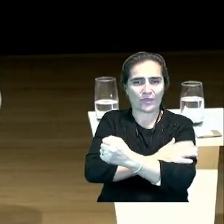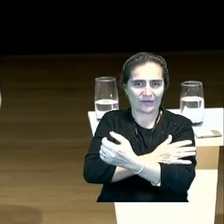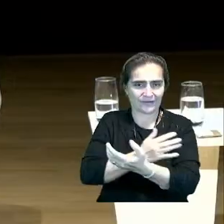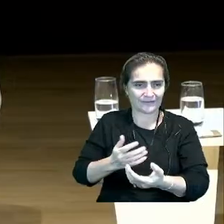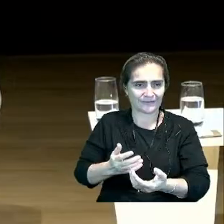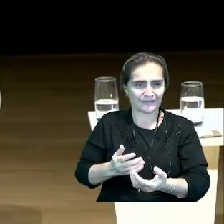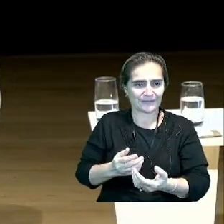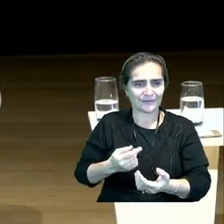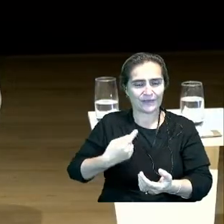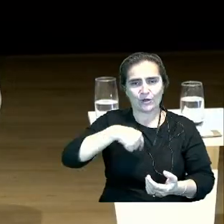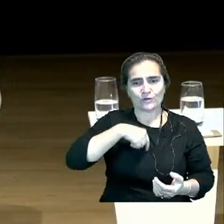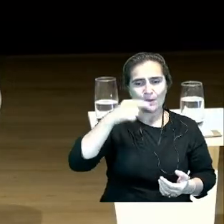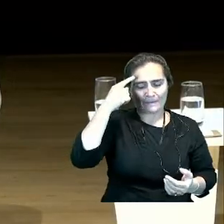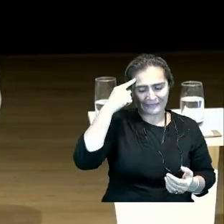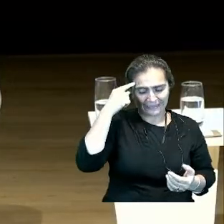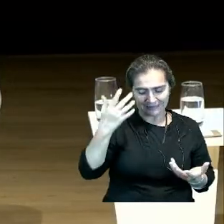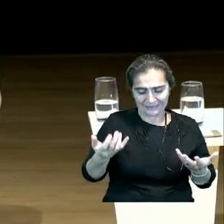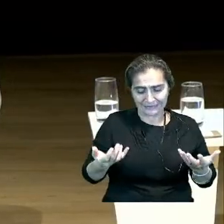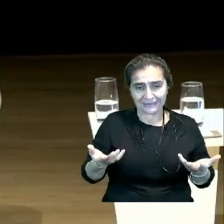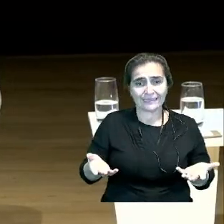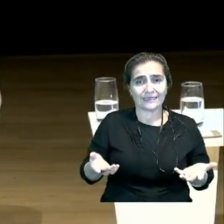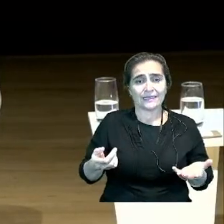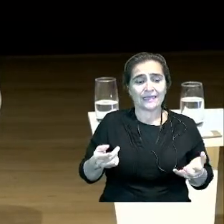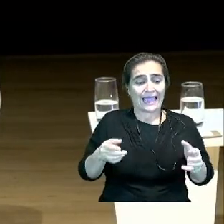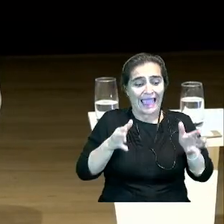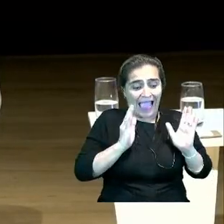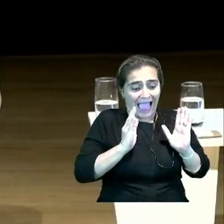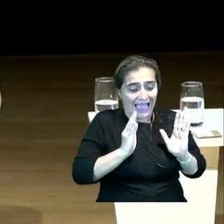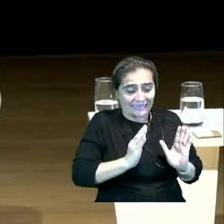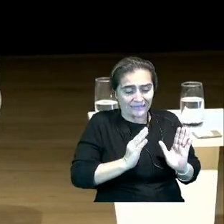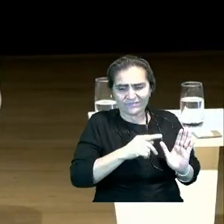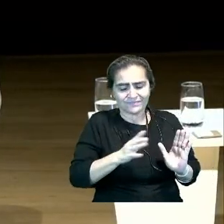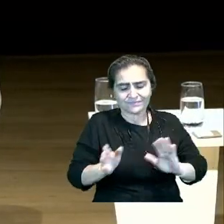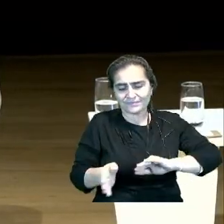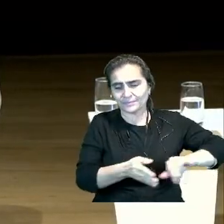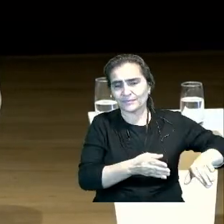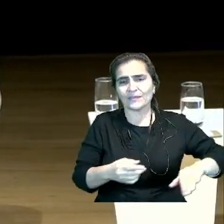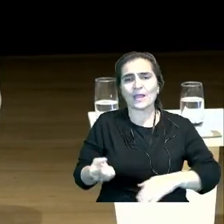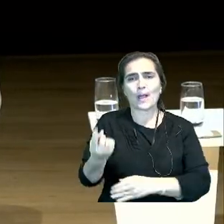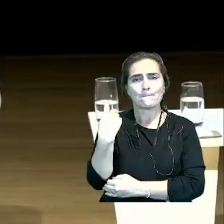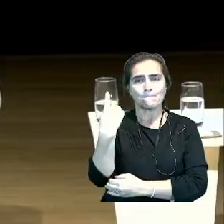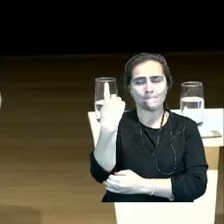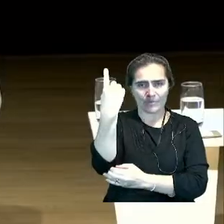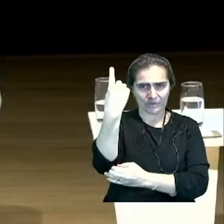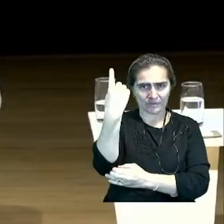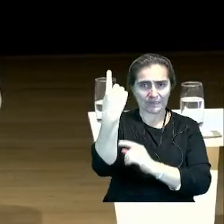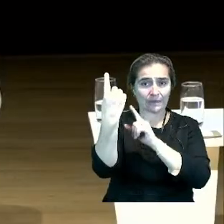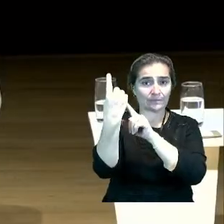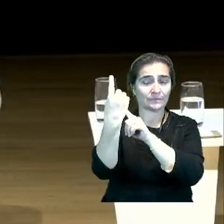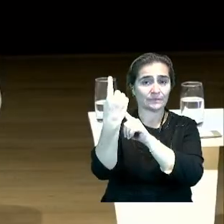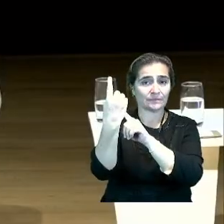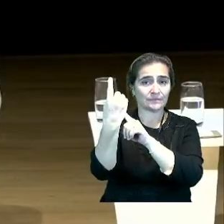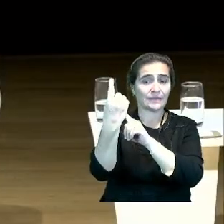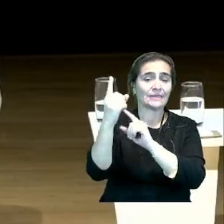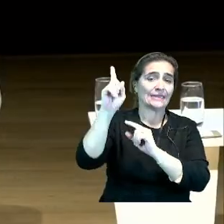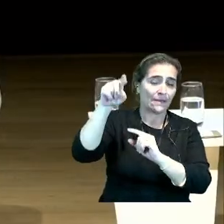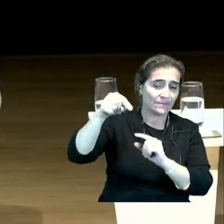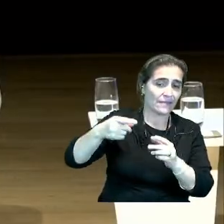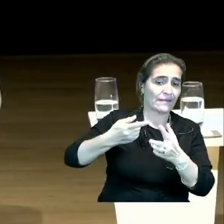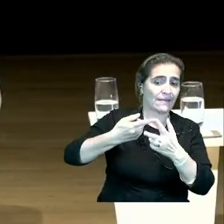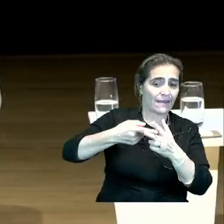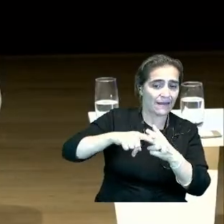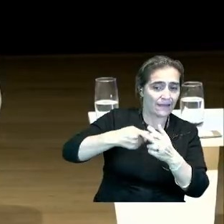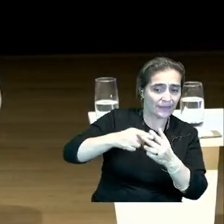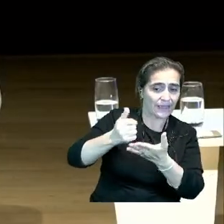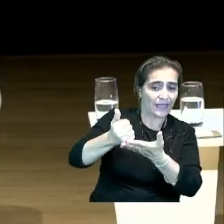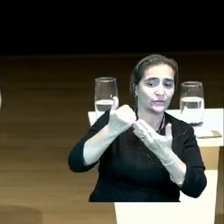to wield power. And if we are going to have the best evolution in the way to understand the wielding of different powers of